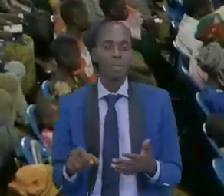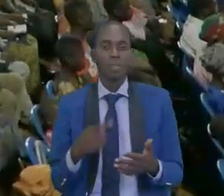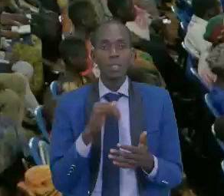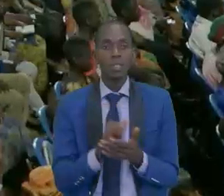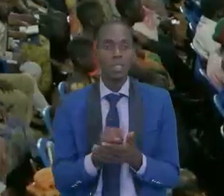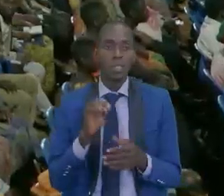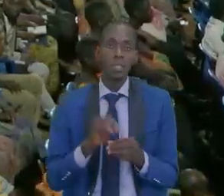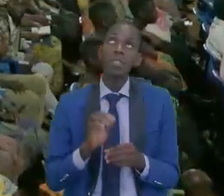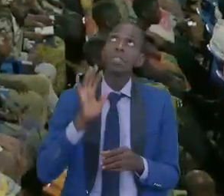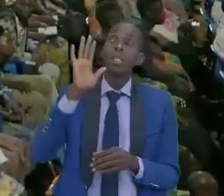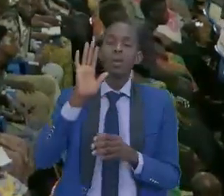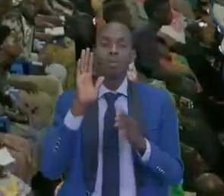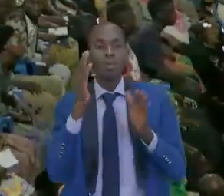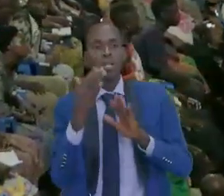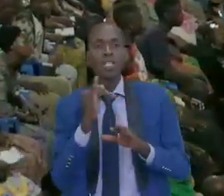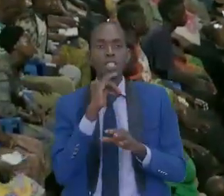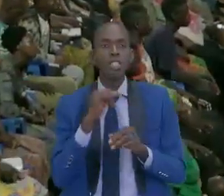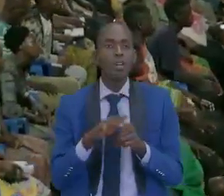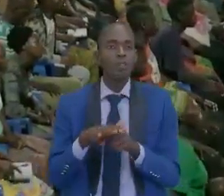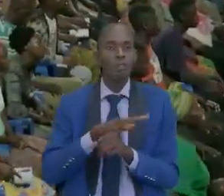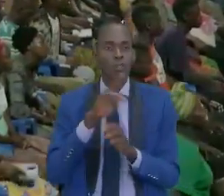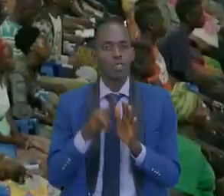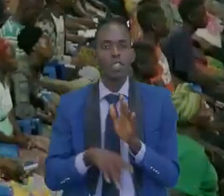the fullness of joy.